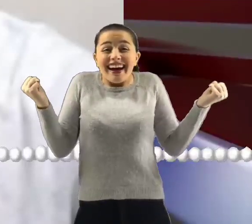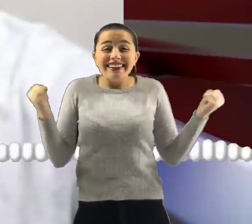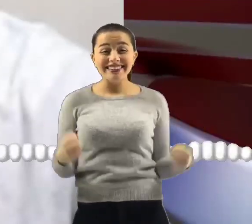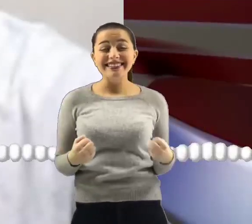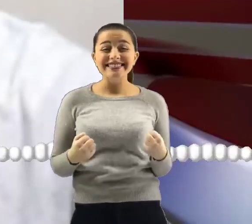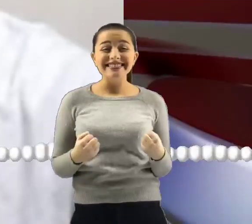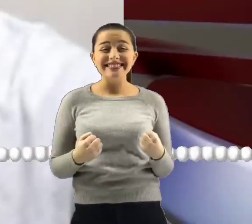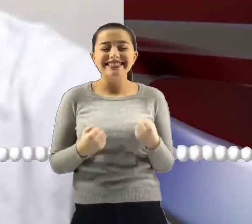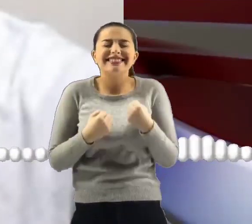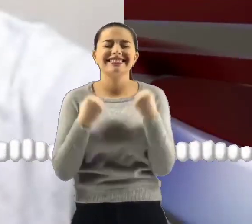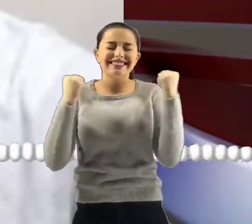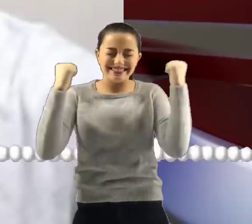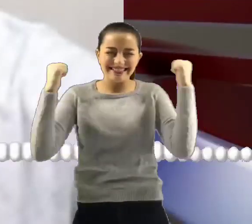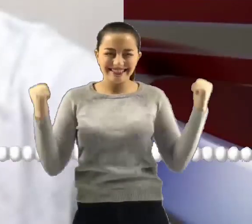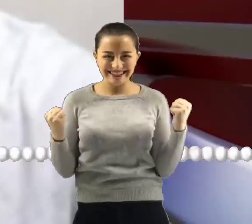ebe a.